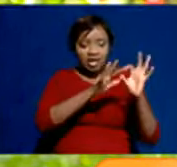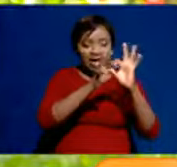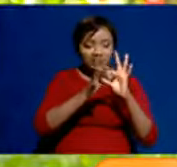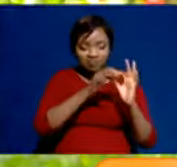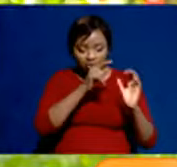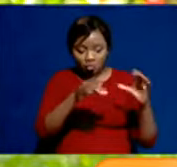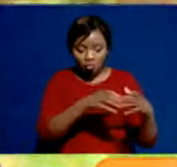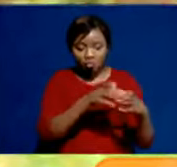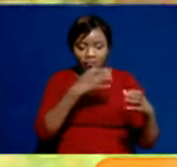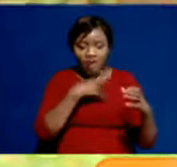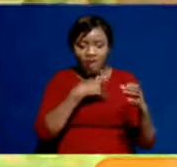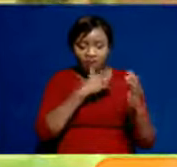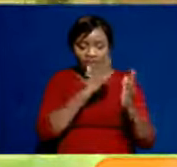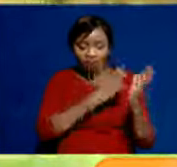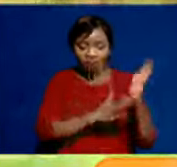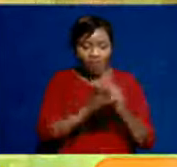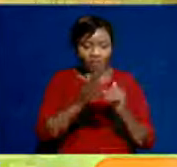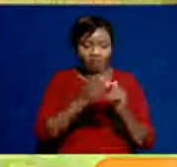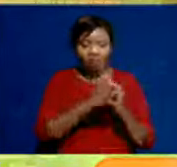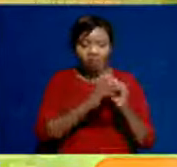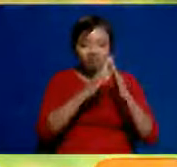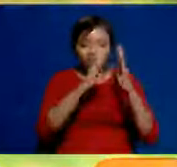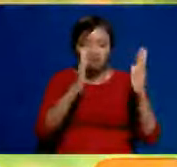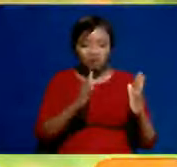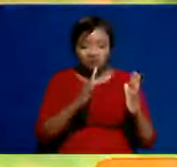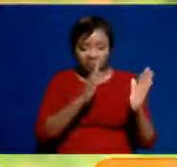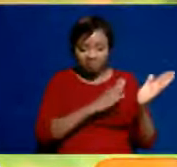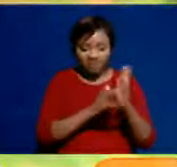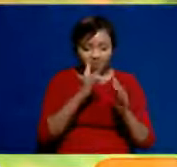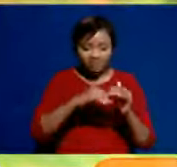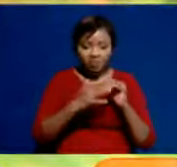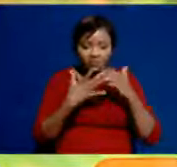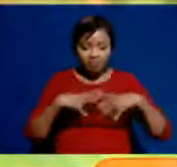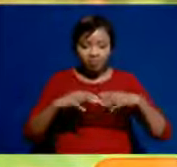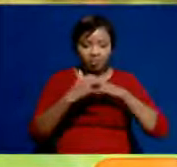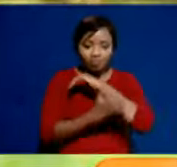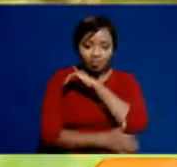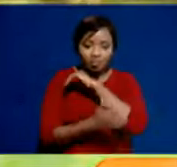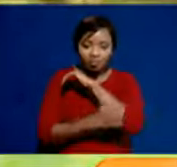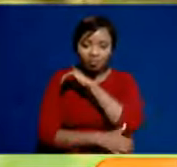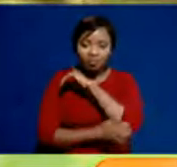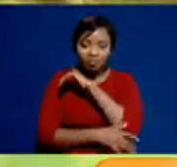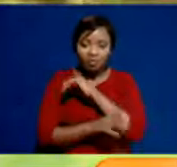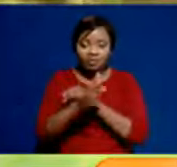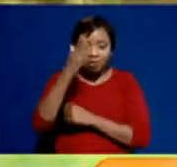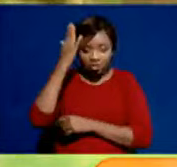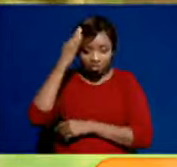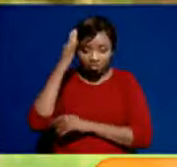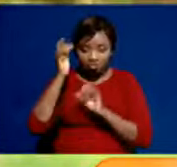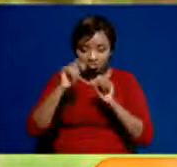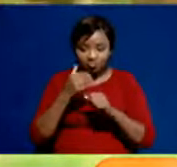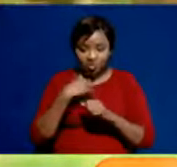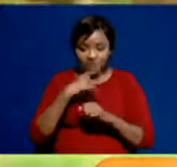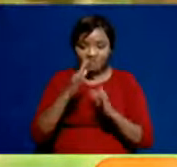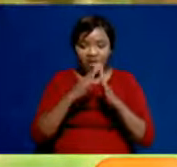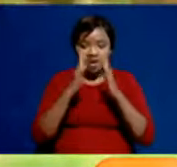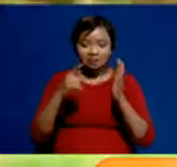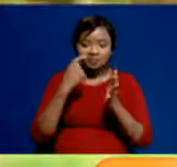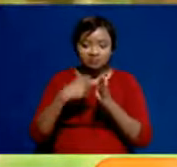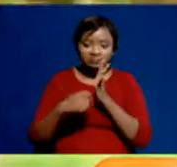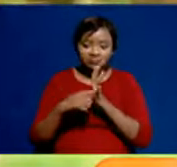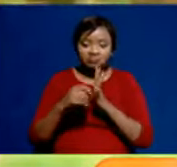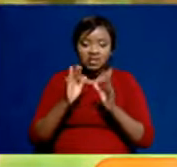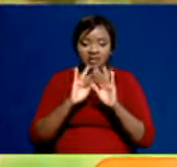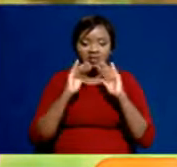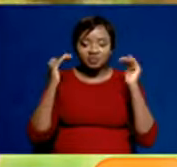it? Actually, you can have a housing levy that is universal, if you like, but it has to be almost